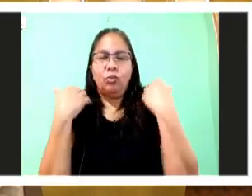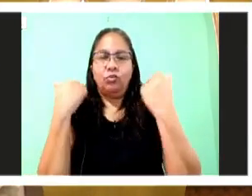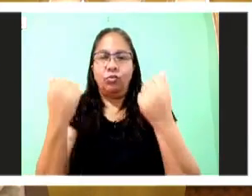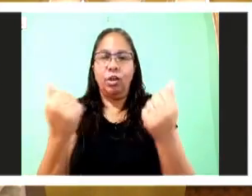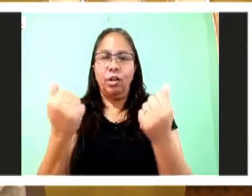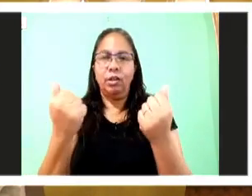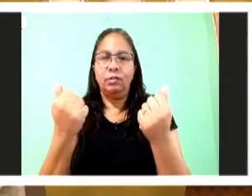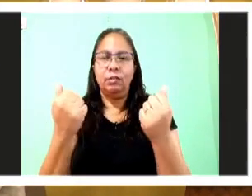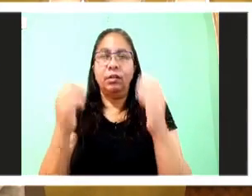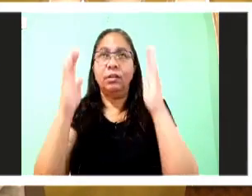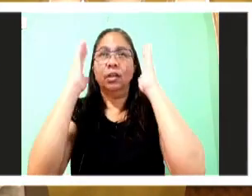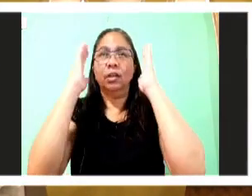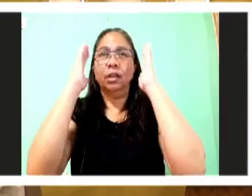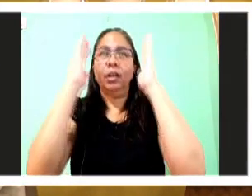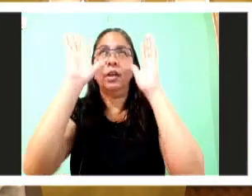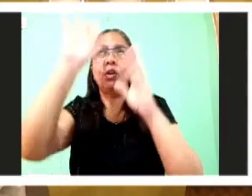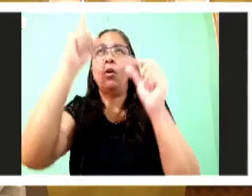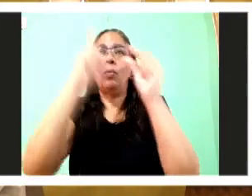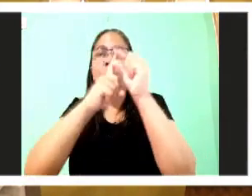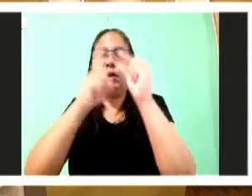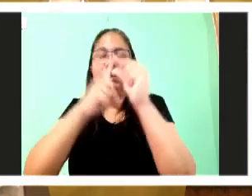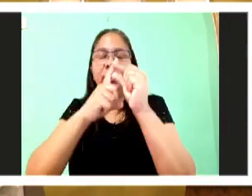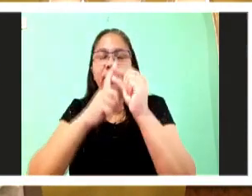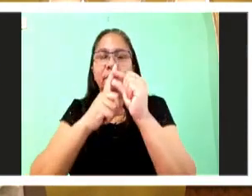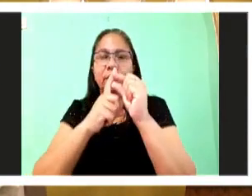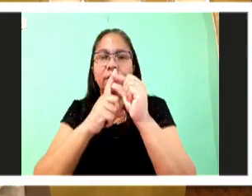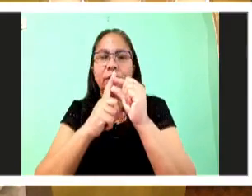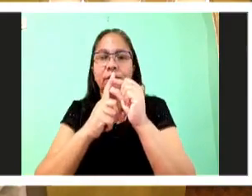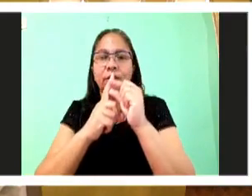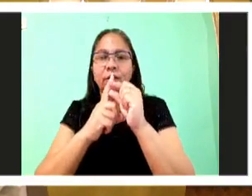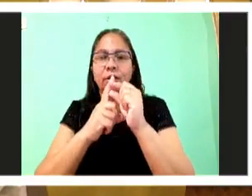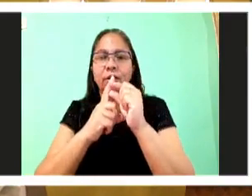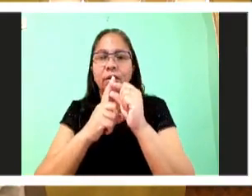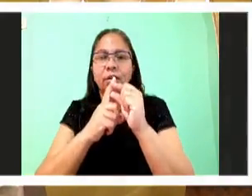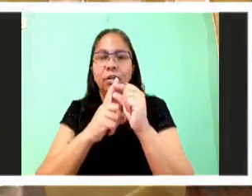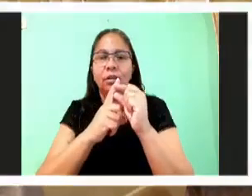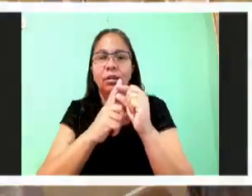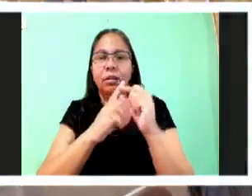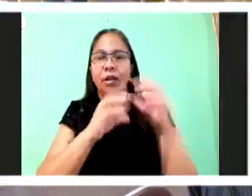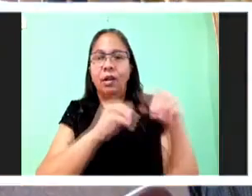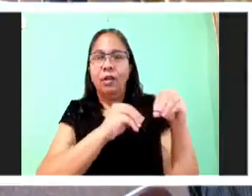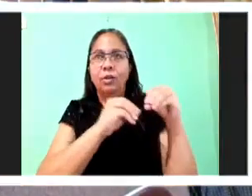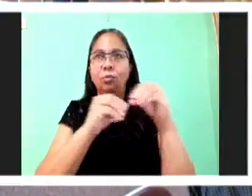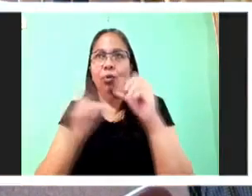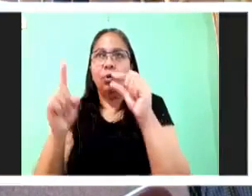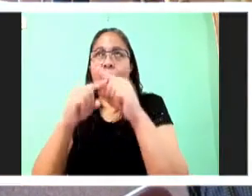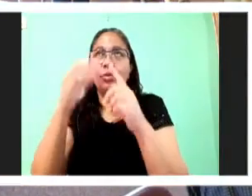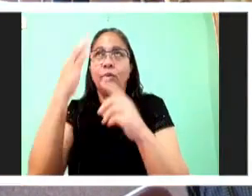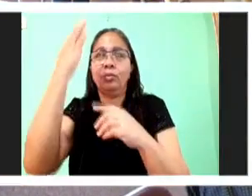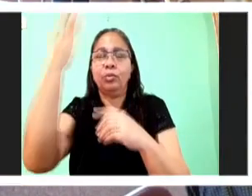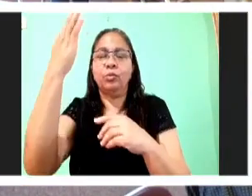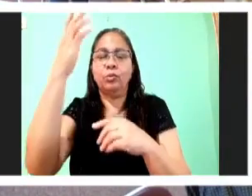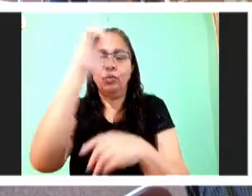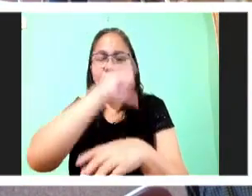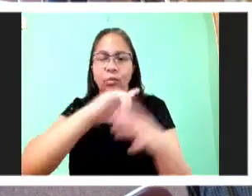hear this word and to move steadily towards it. Lord, hear us.